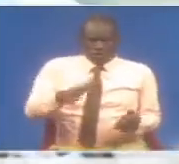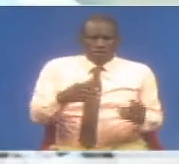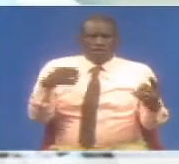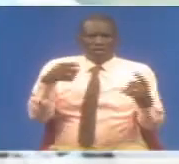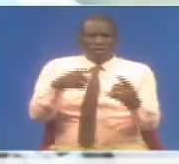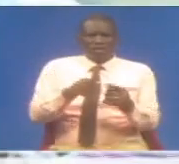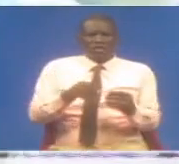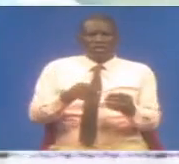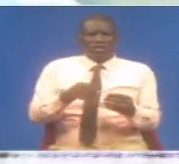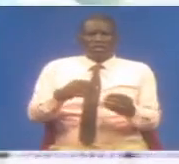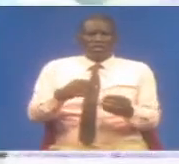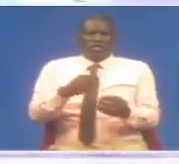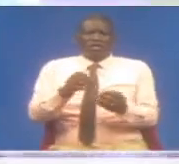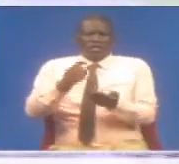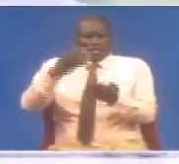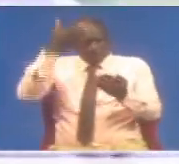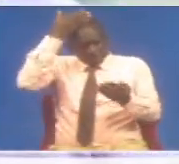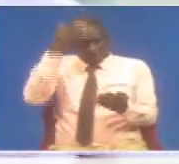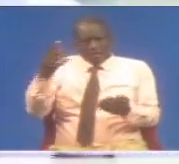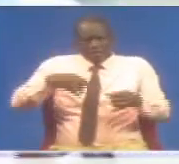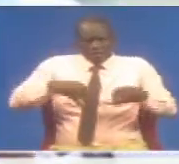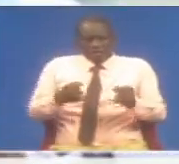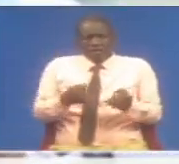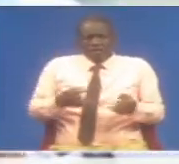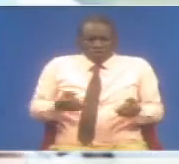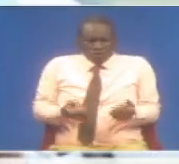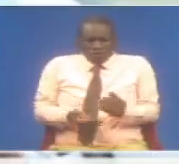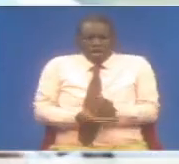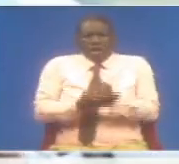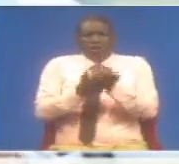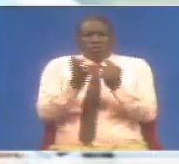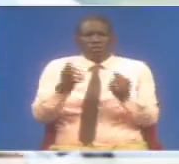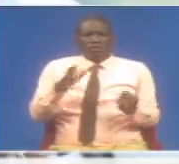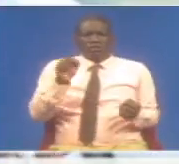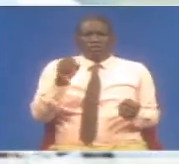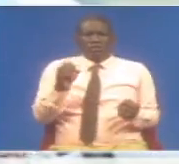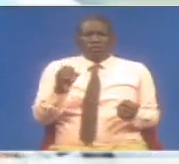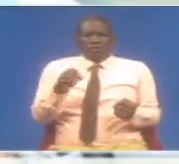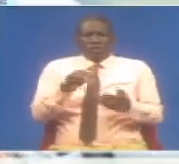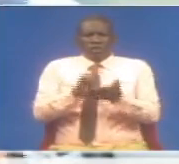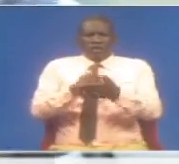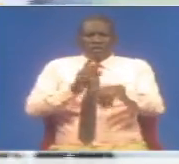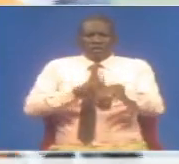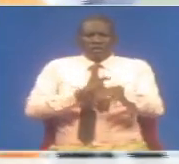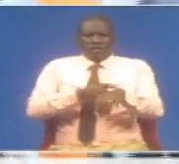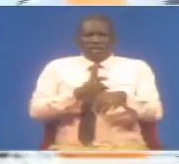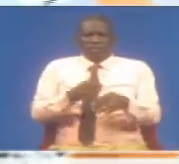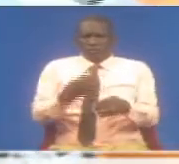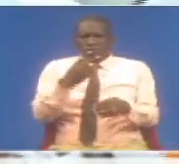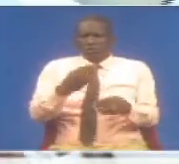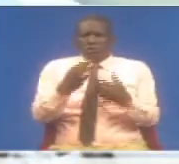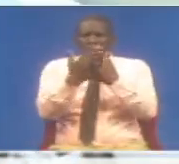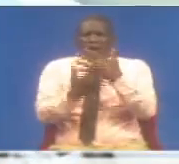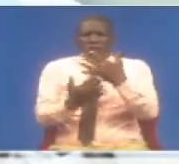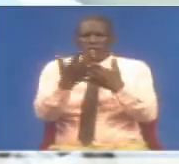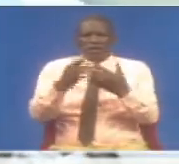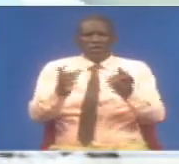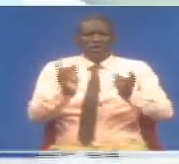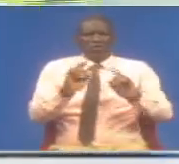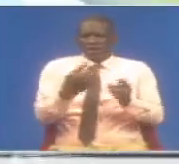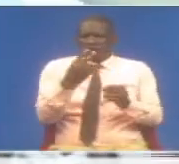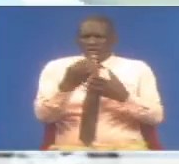paramedics came and turned her over while they were trying to give her first aid. So that's when we saw blood. Now, we did not actually see